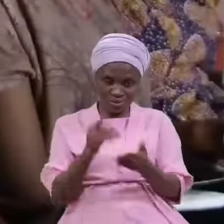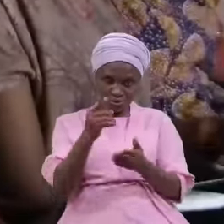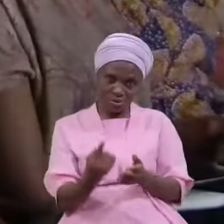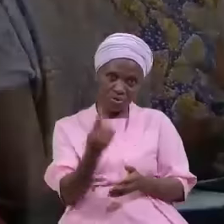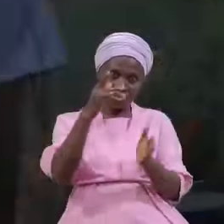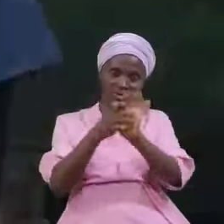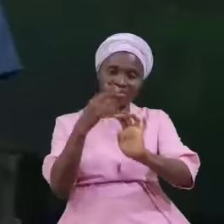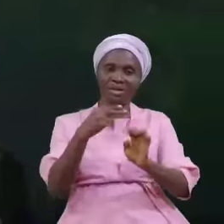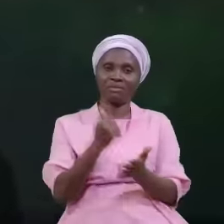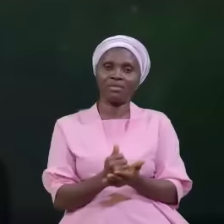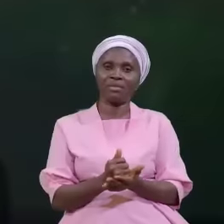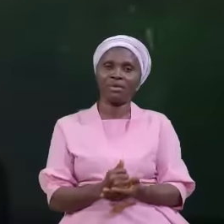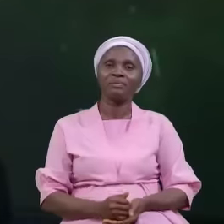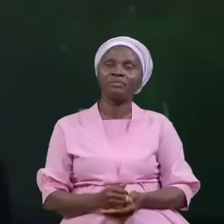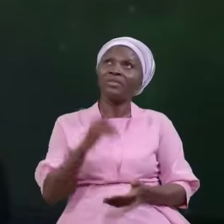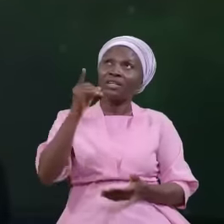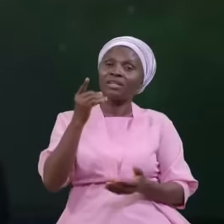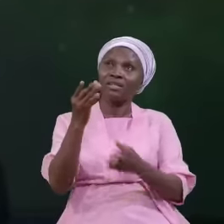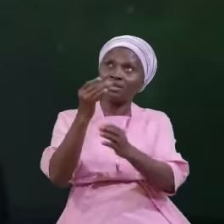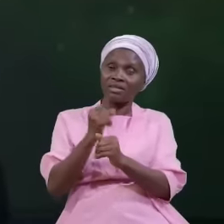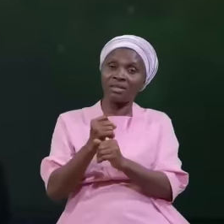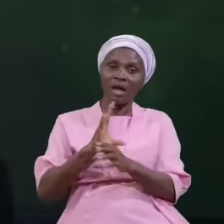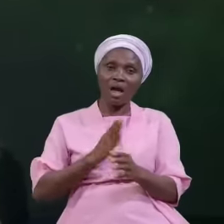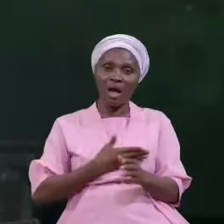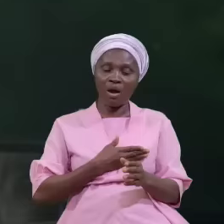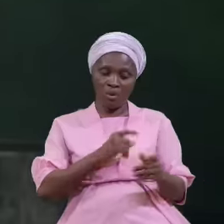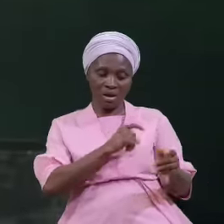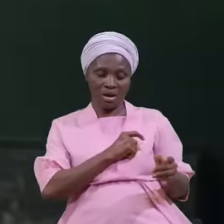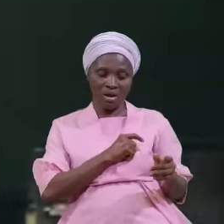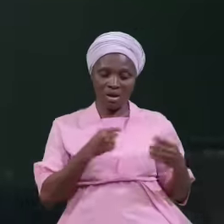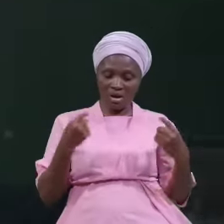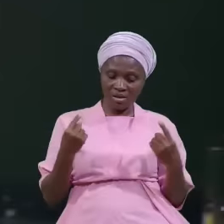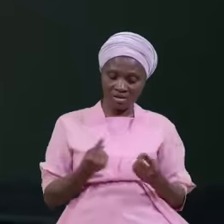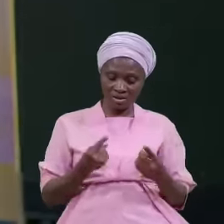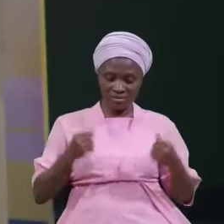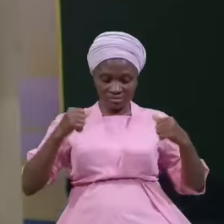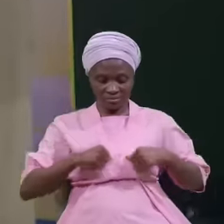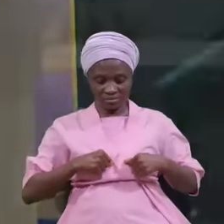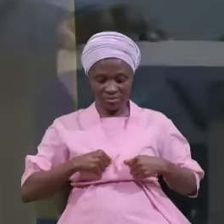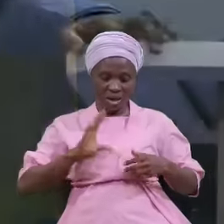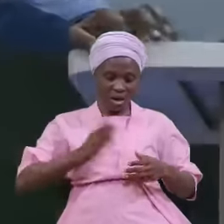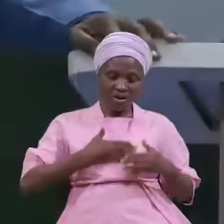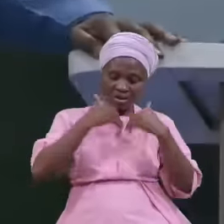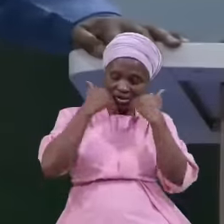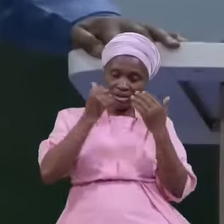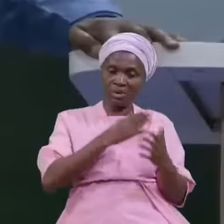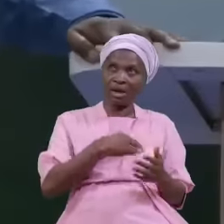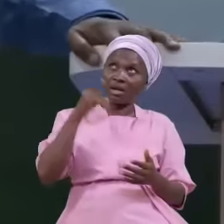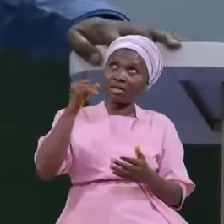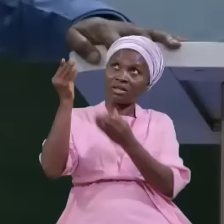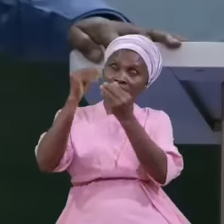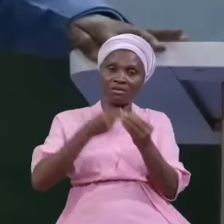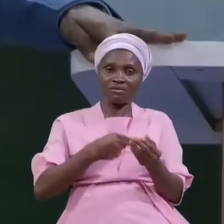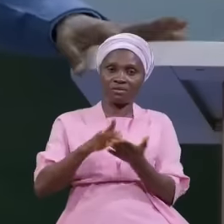It takes our condemnation. It takes our shame, and it gives us glory. You're